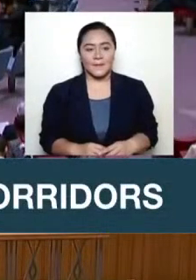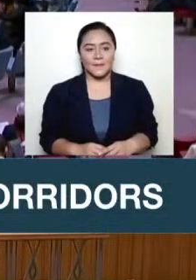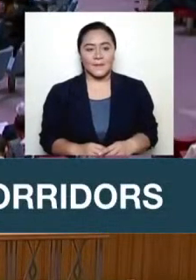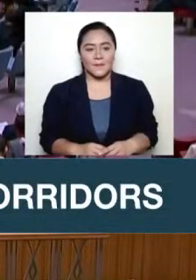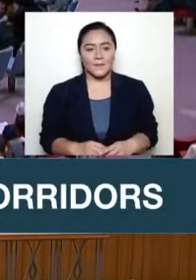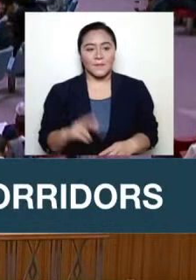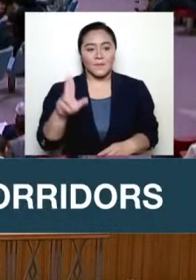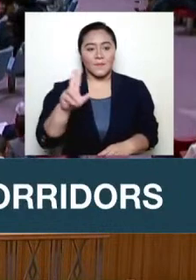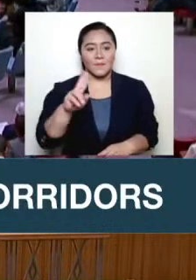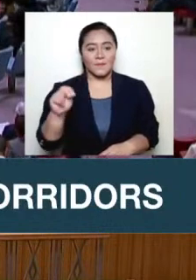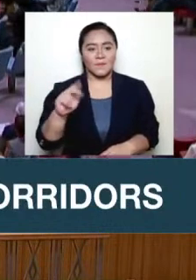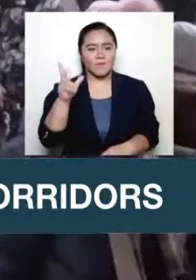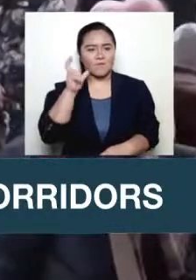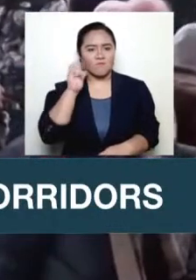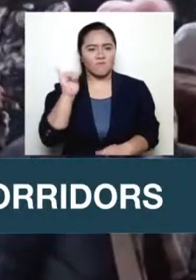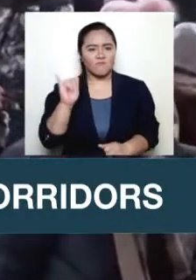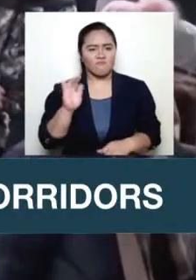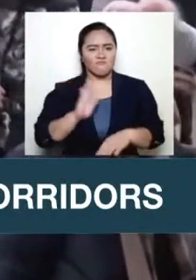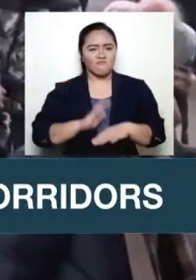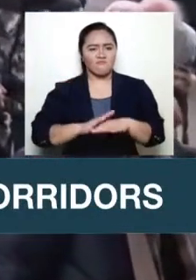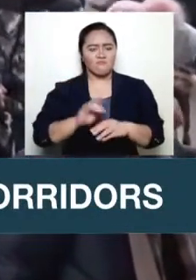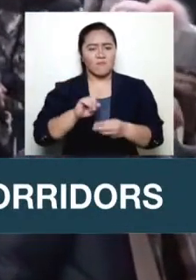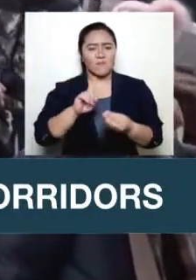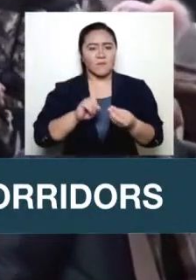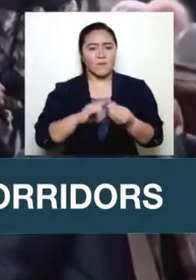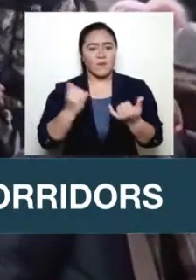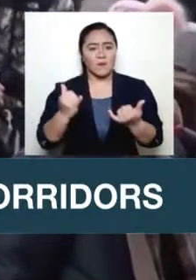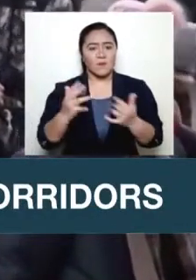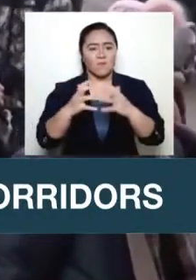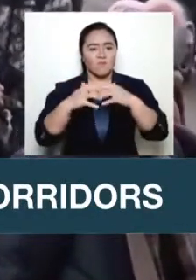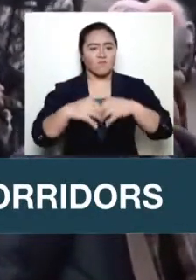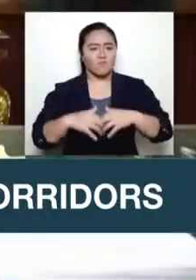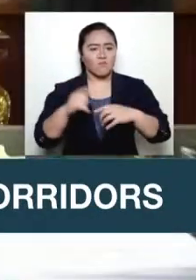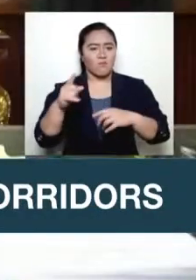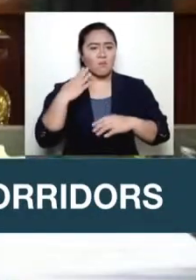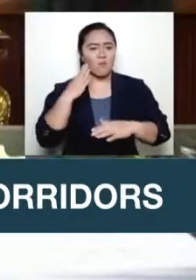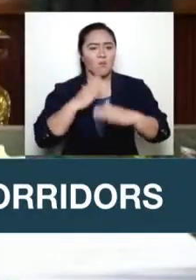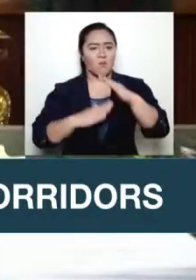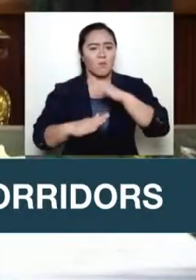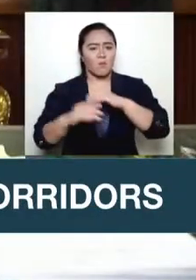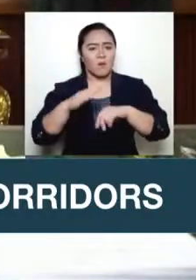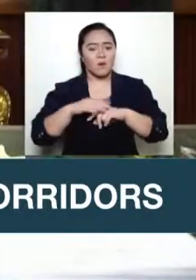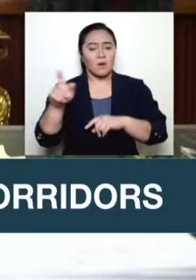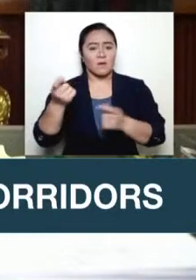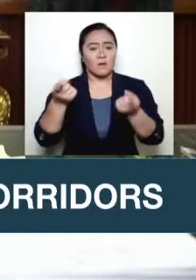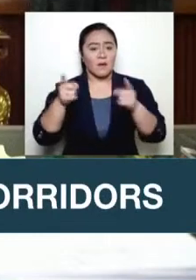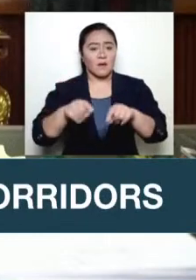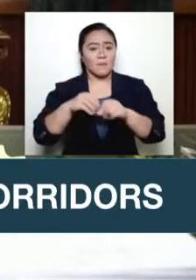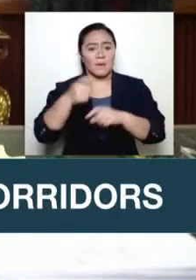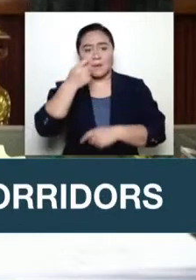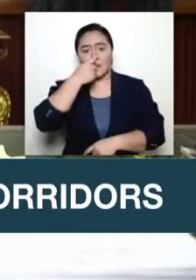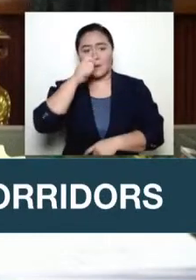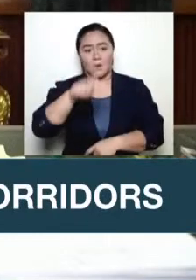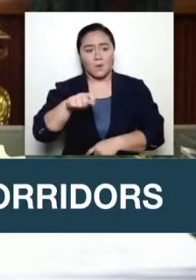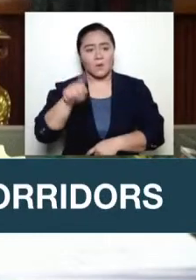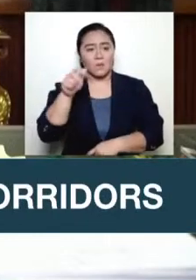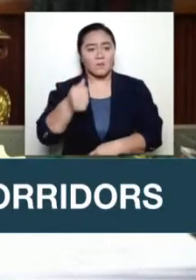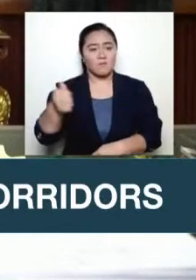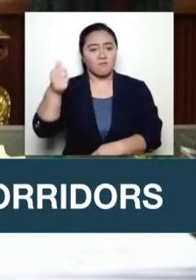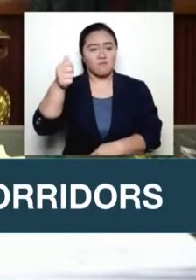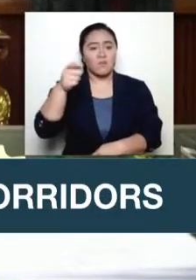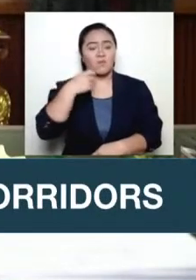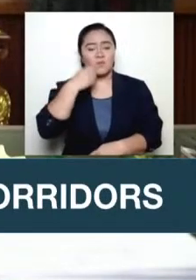United Nations sounds the alarm over the deteriorating humanitarian crisis in Ukraine as President Volodymyr Zelensky rejects